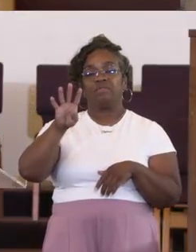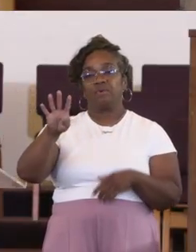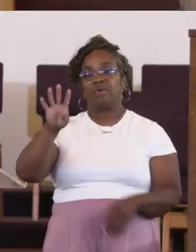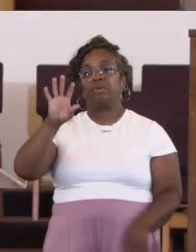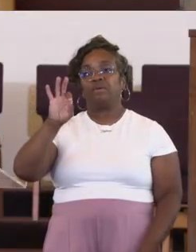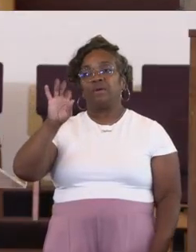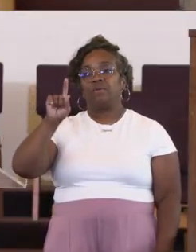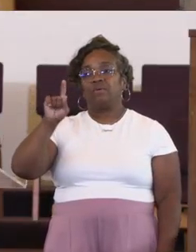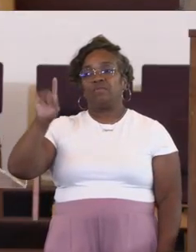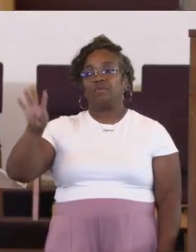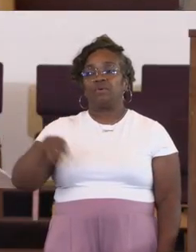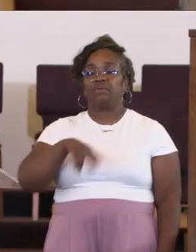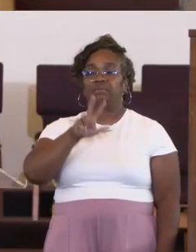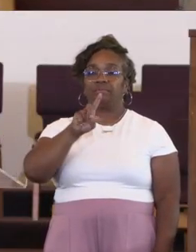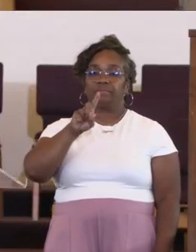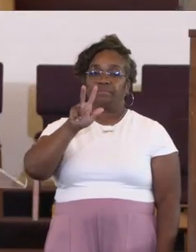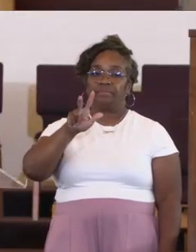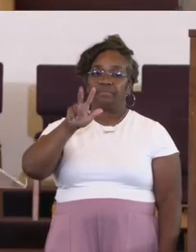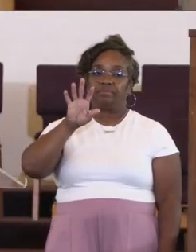313-444-9114,